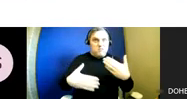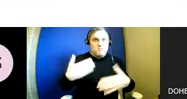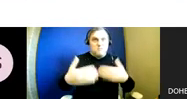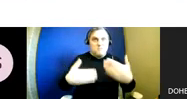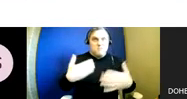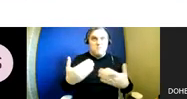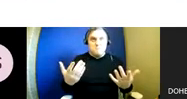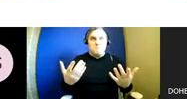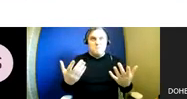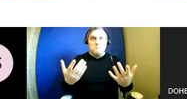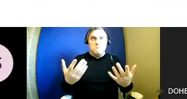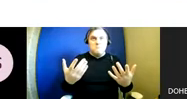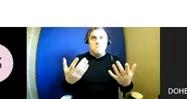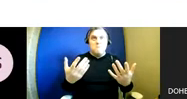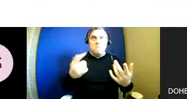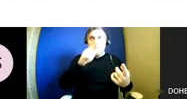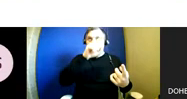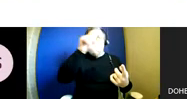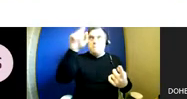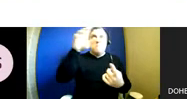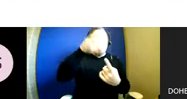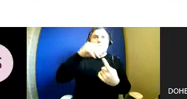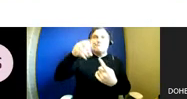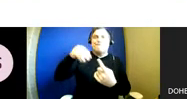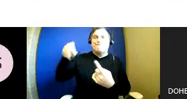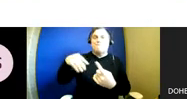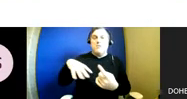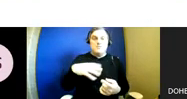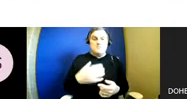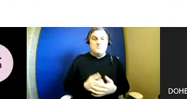starting to catch and absorb some of that need.